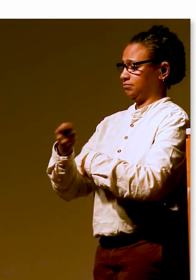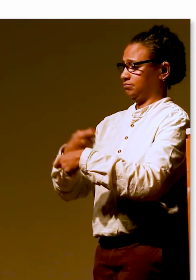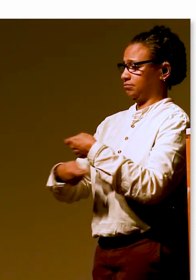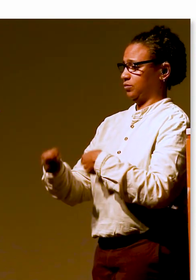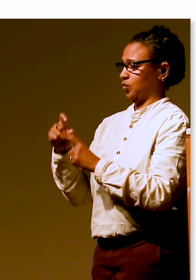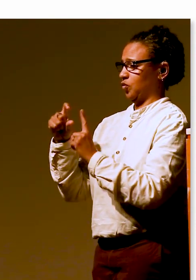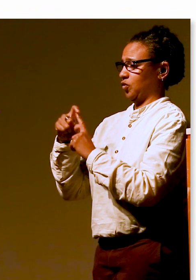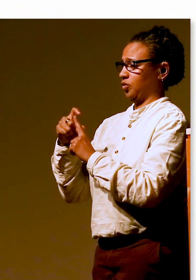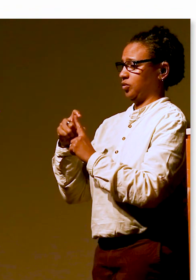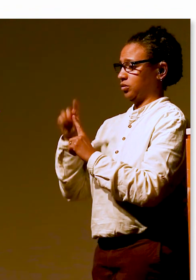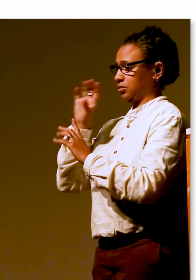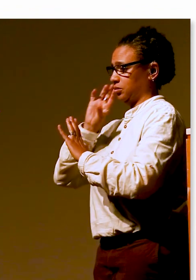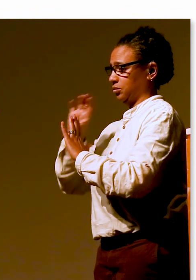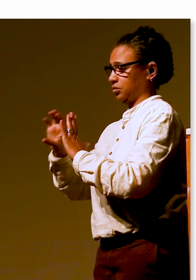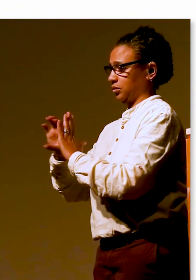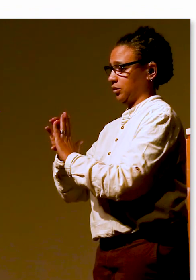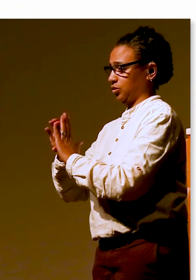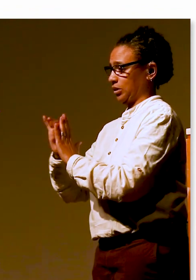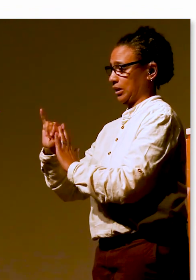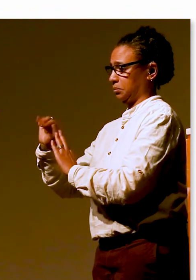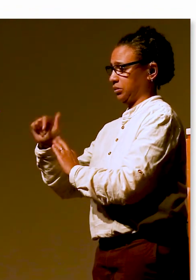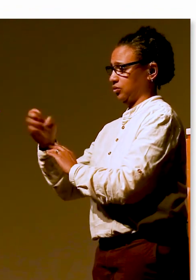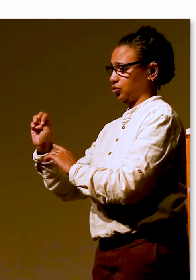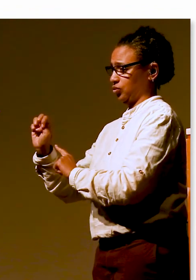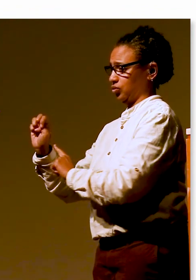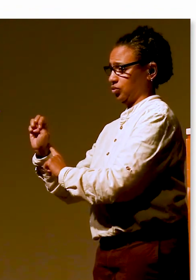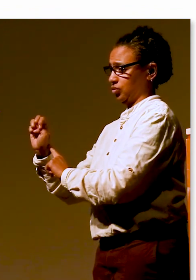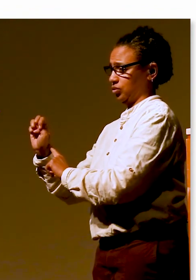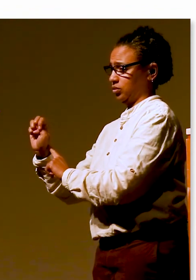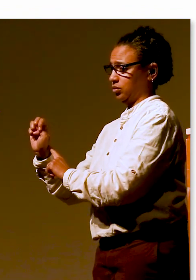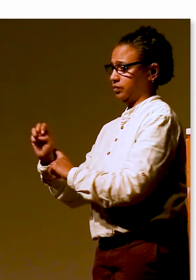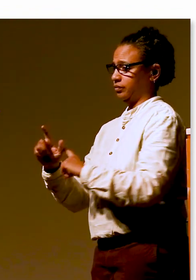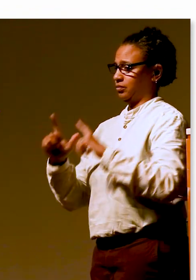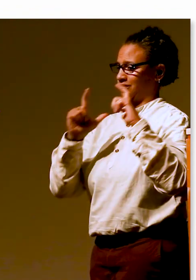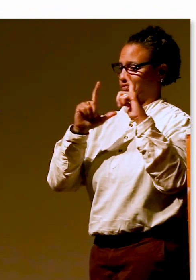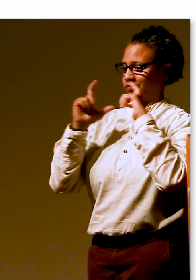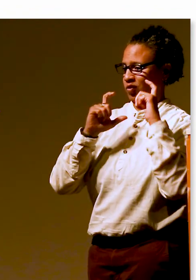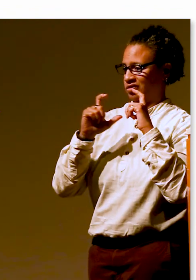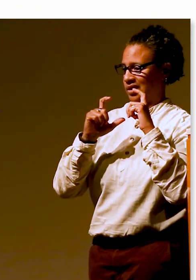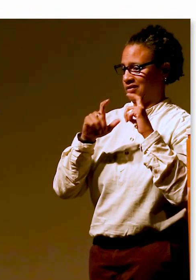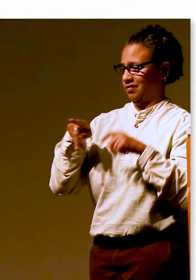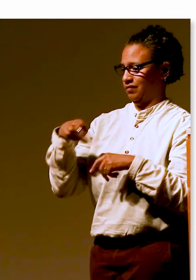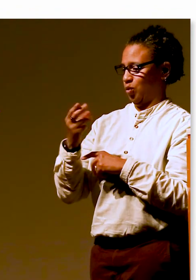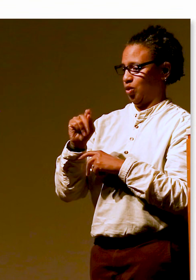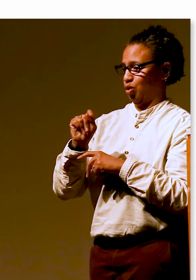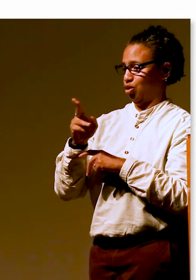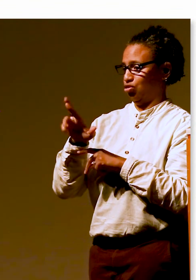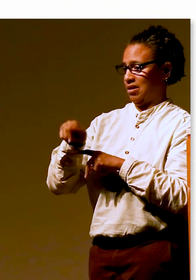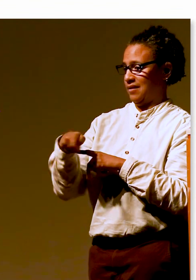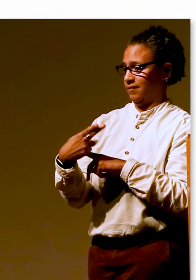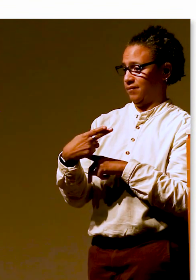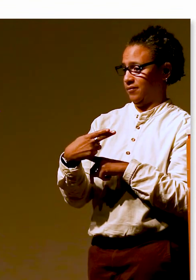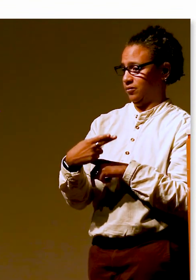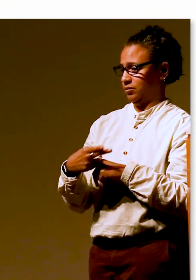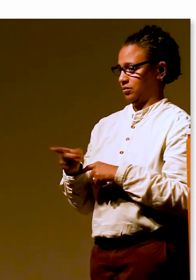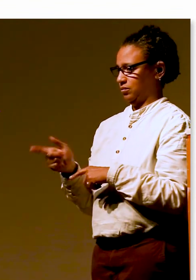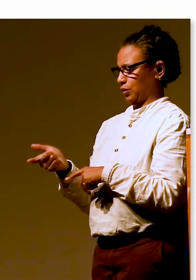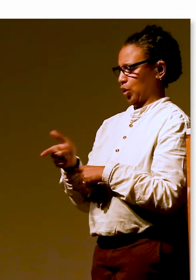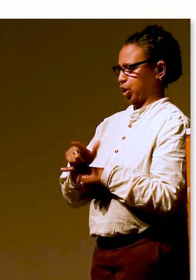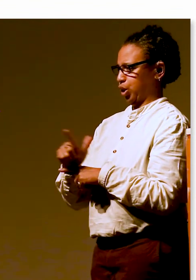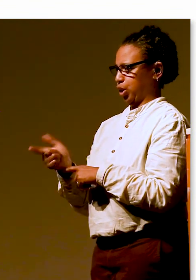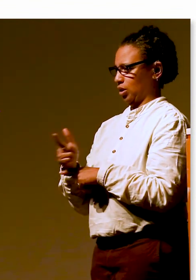photographs. I do that somewhat intentionally and not without forethought about how the history of photography,